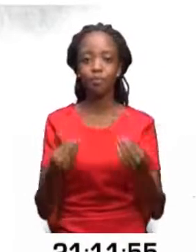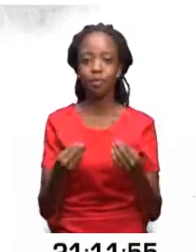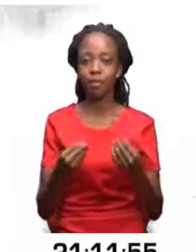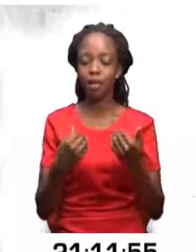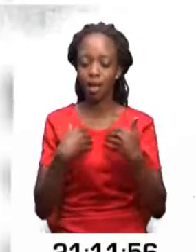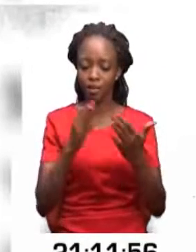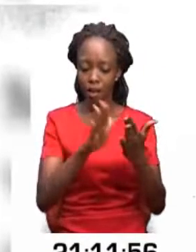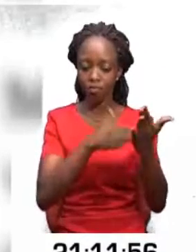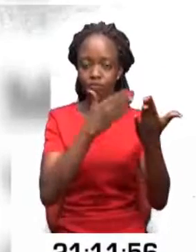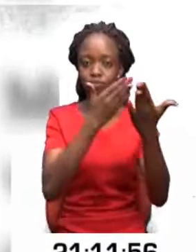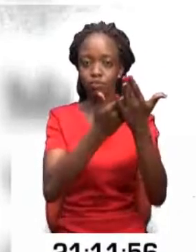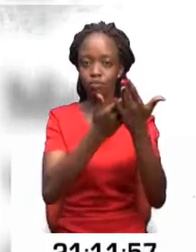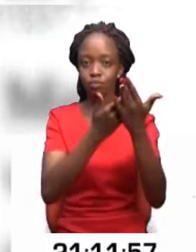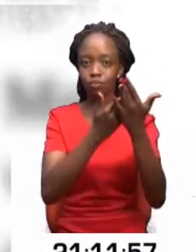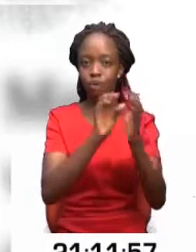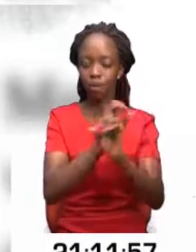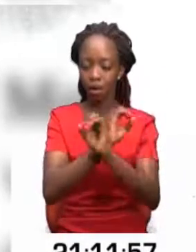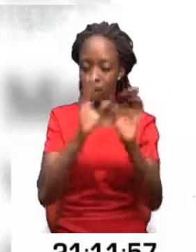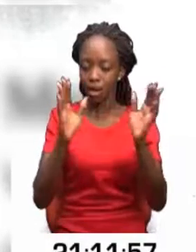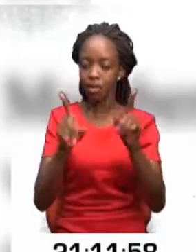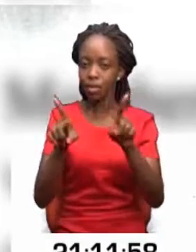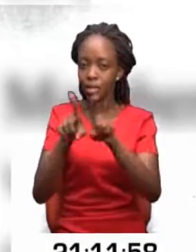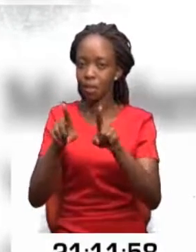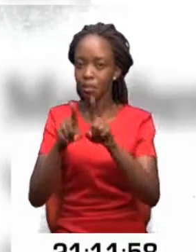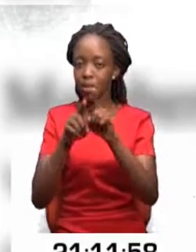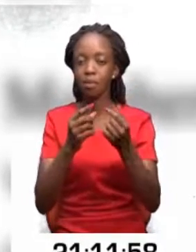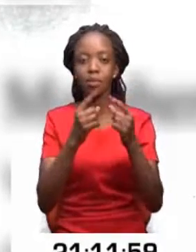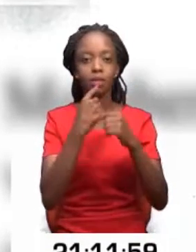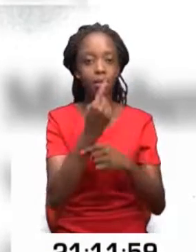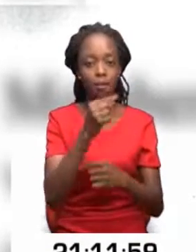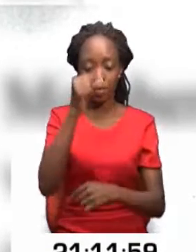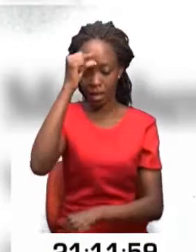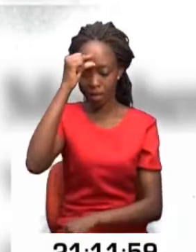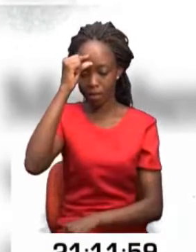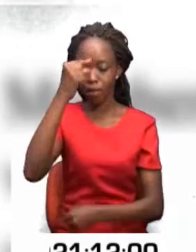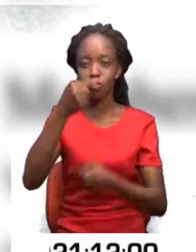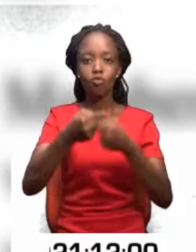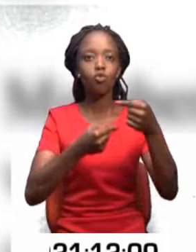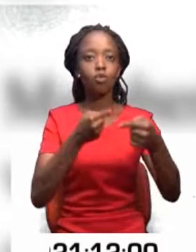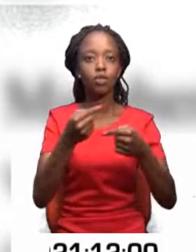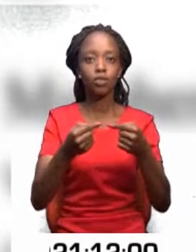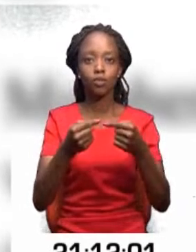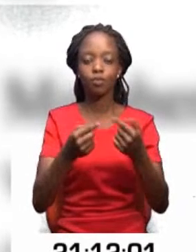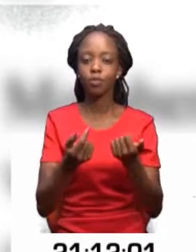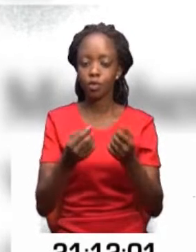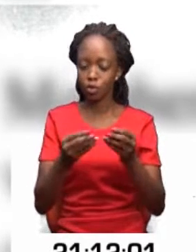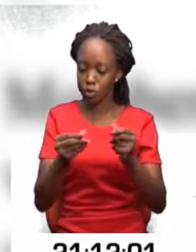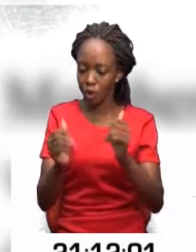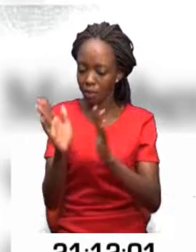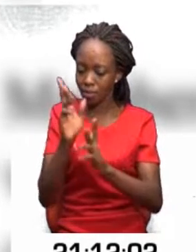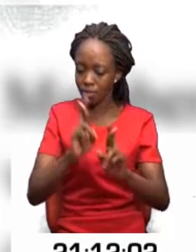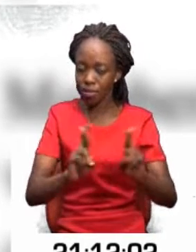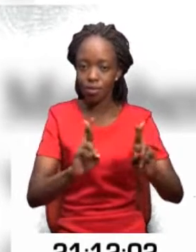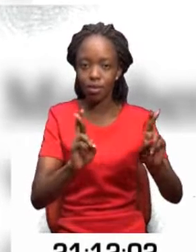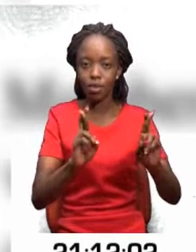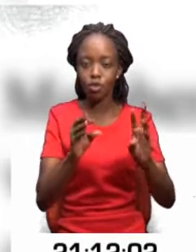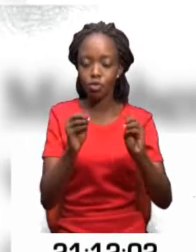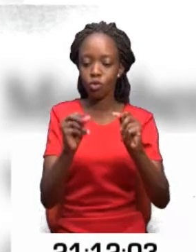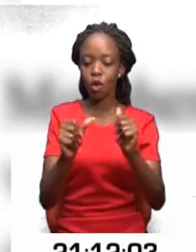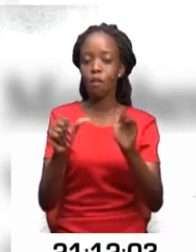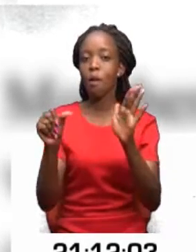an update on the same, stating that the government continues to sustain its preparedness to combat the threat